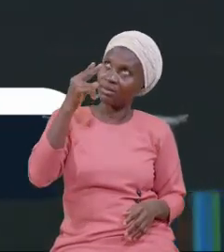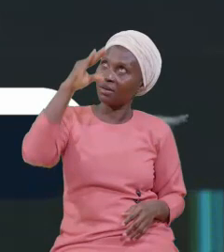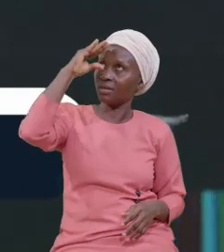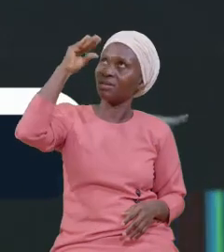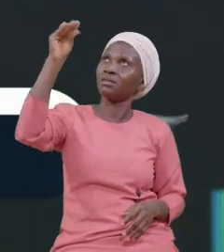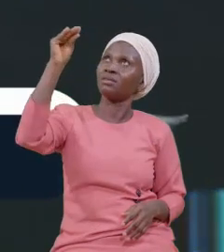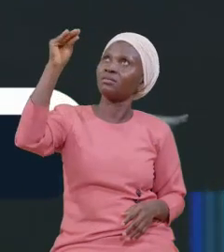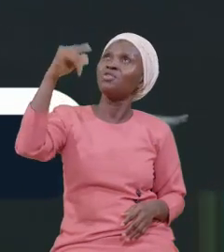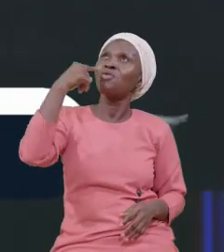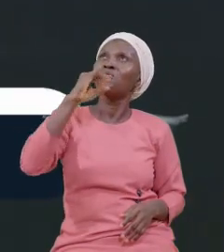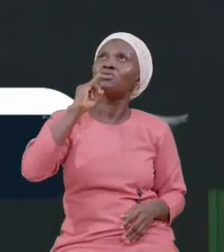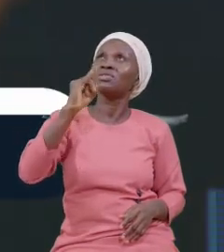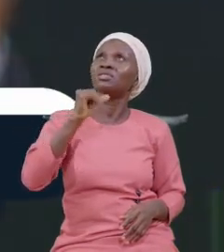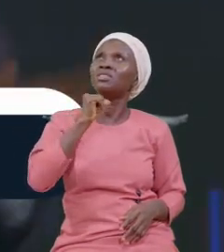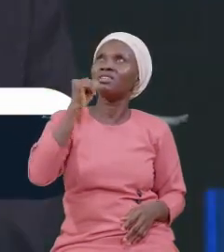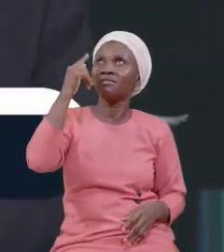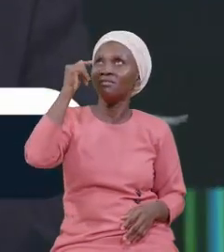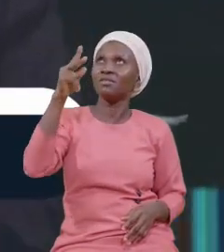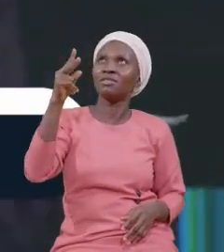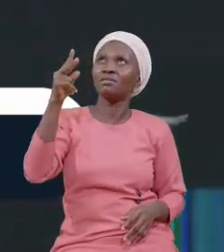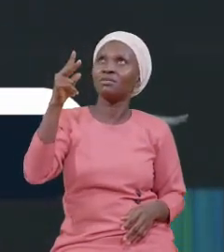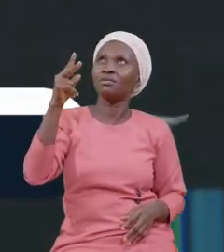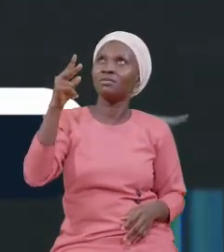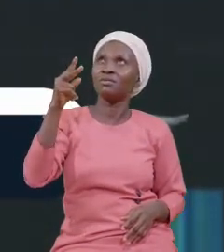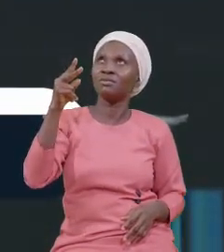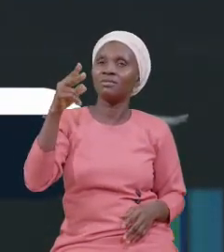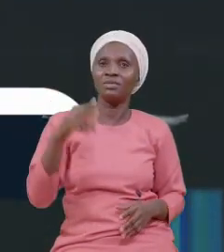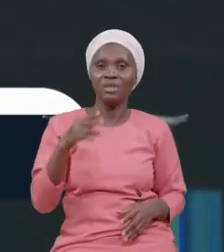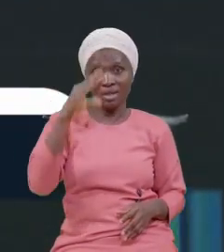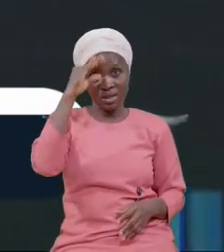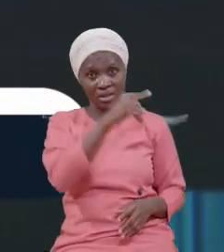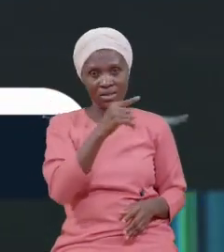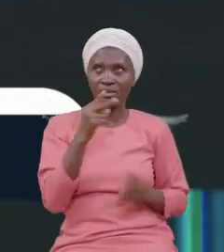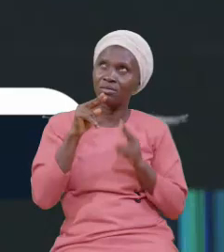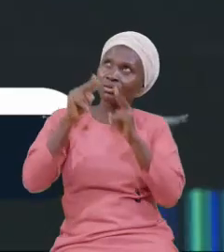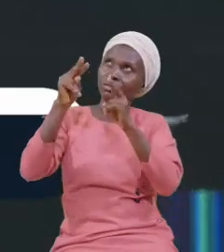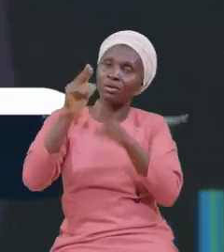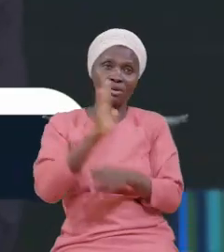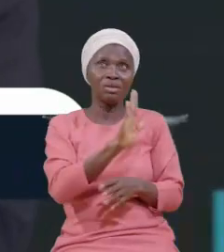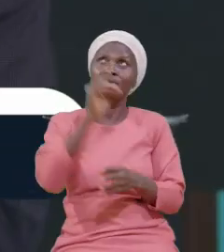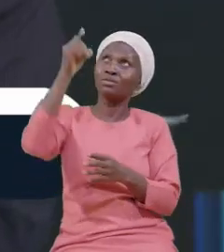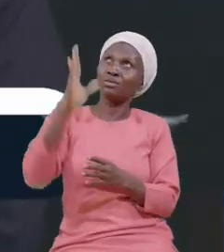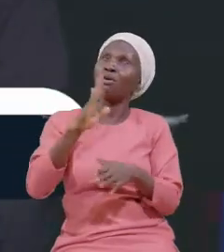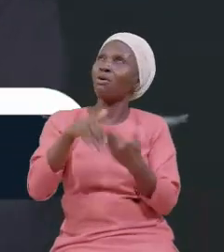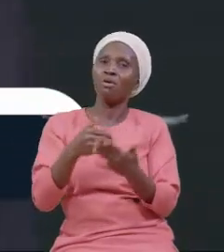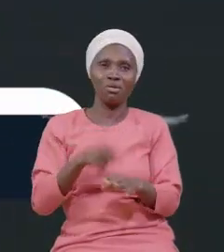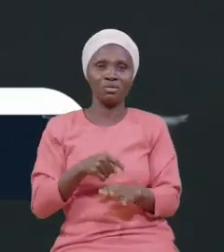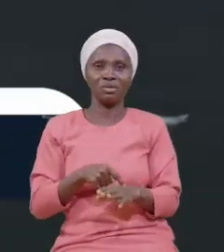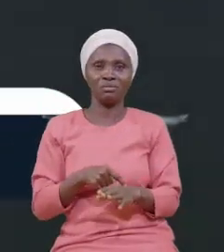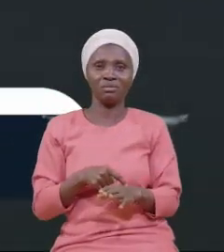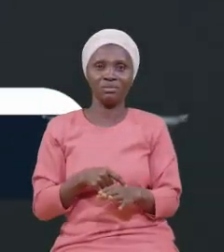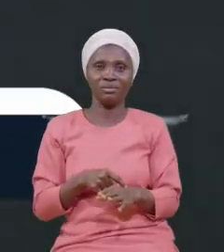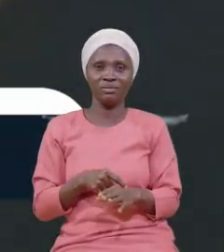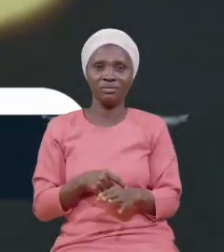is invisible. He saw his God all the time. Remember the burning bush all the time.